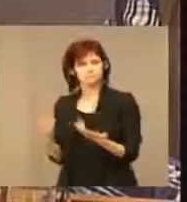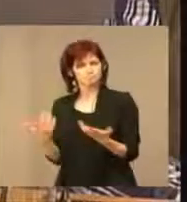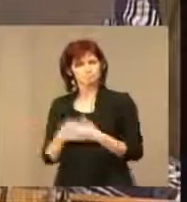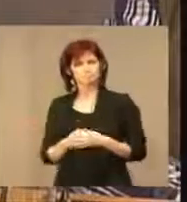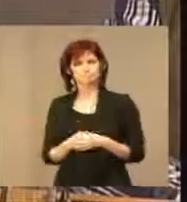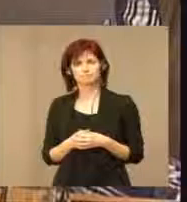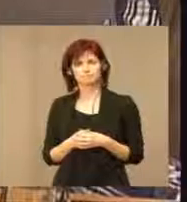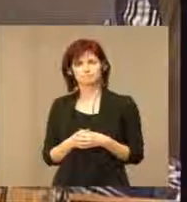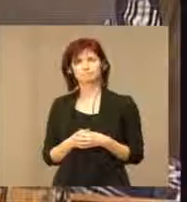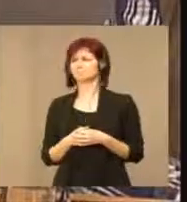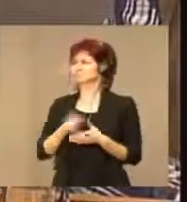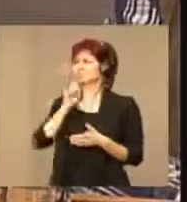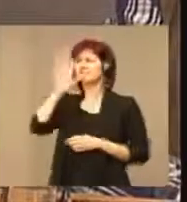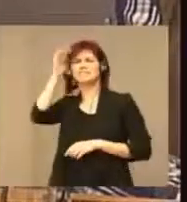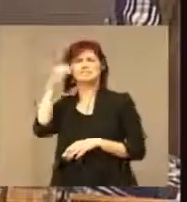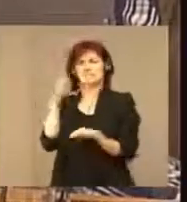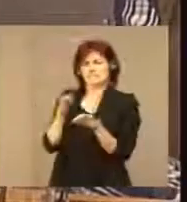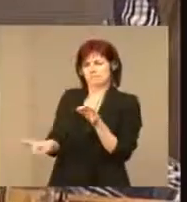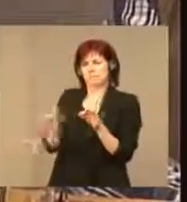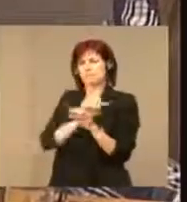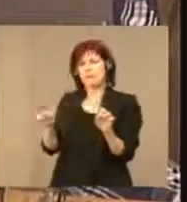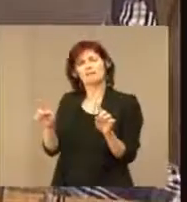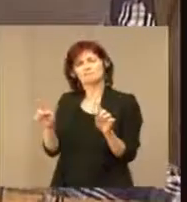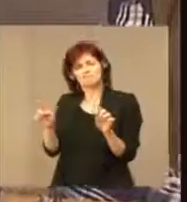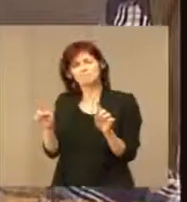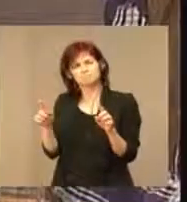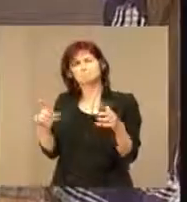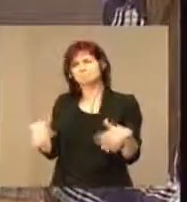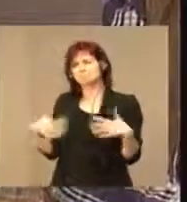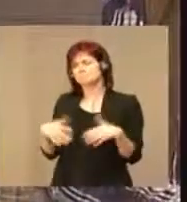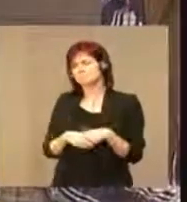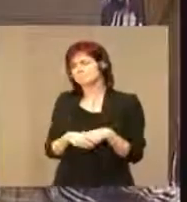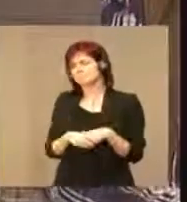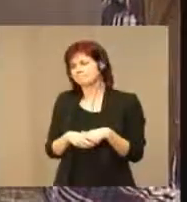it's a very simple story, but it's a very